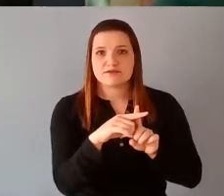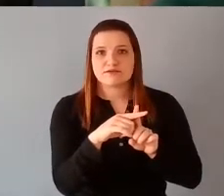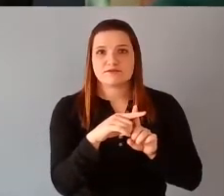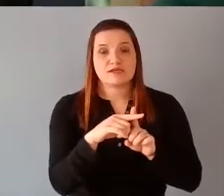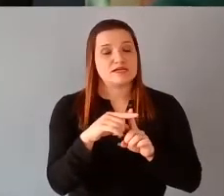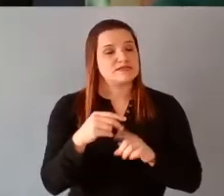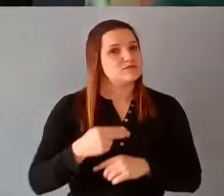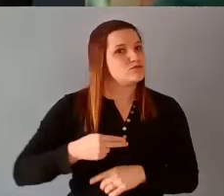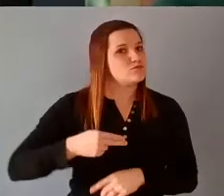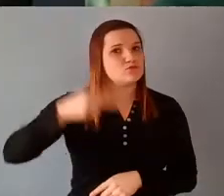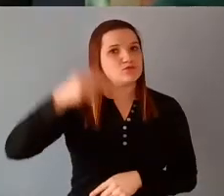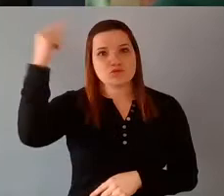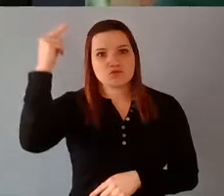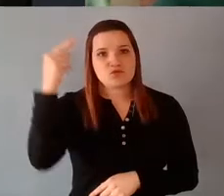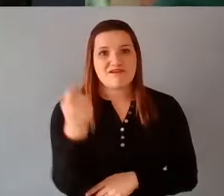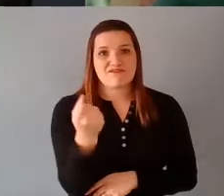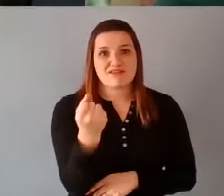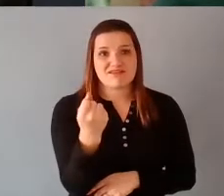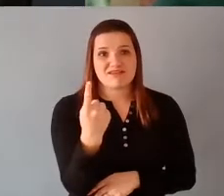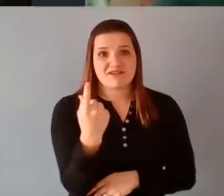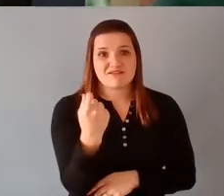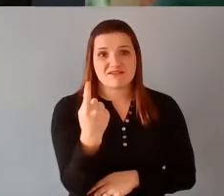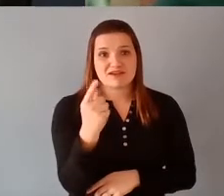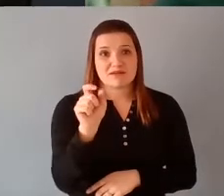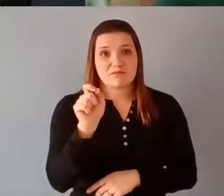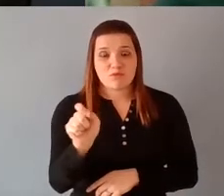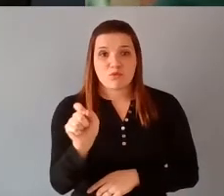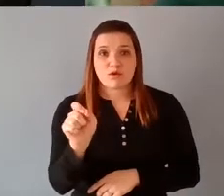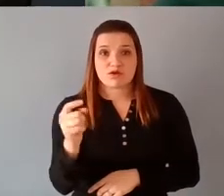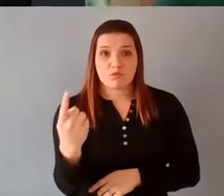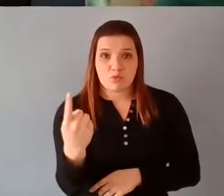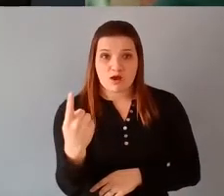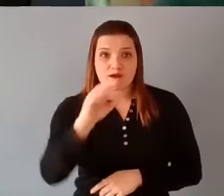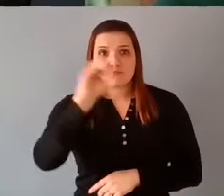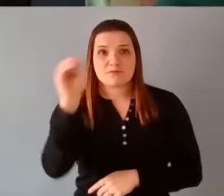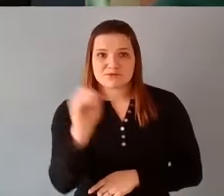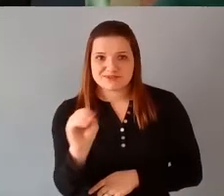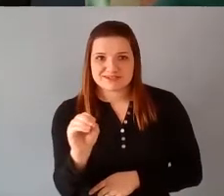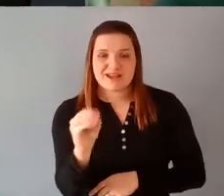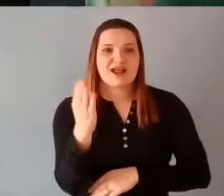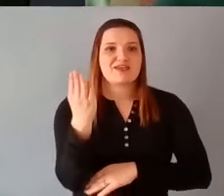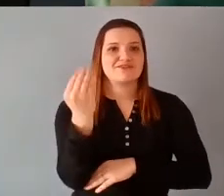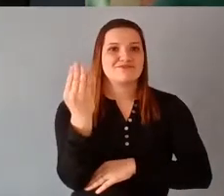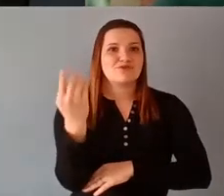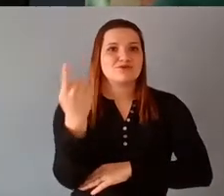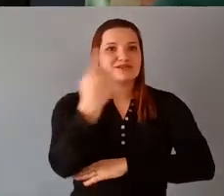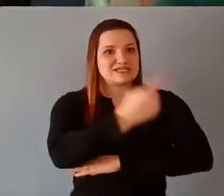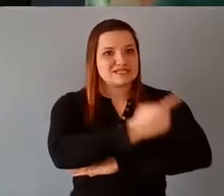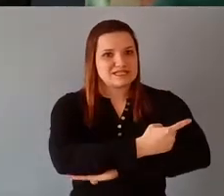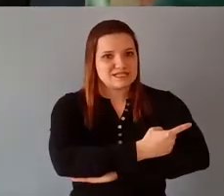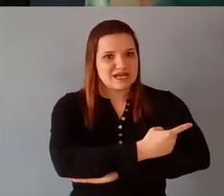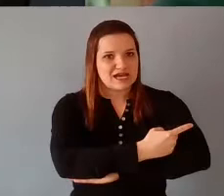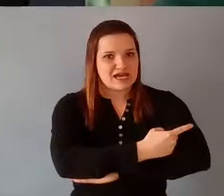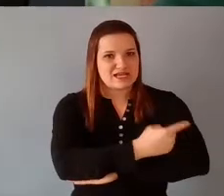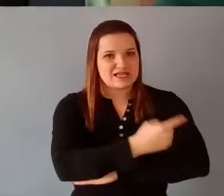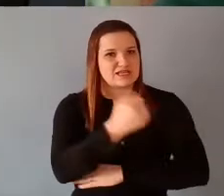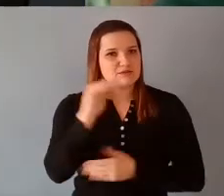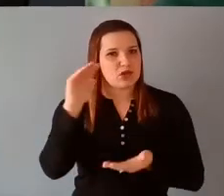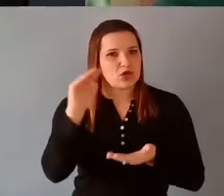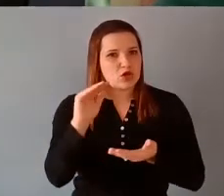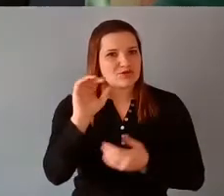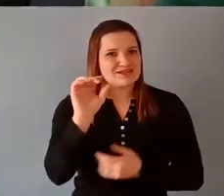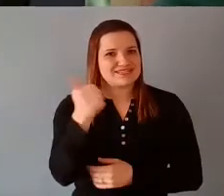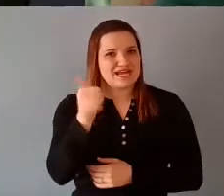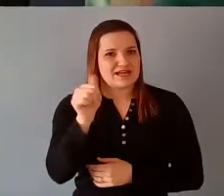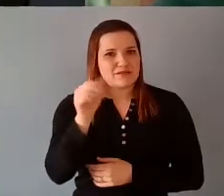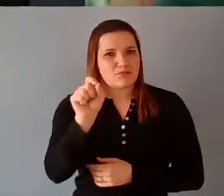of 11.1%, and the 14-day rate is slightly lower than that at 10.6%. So when